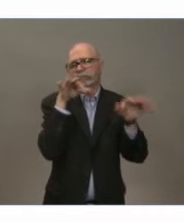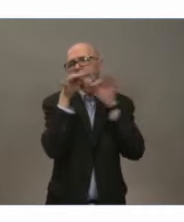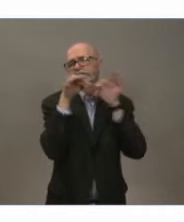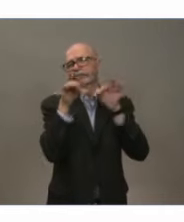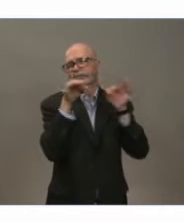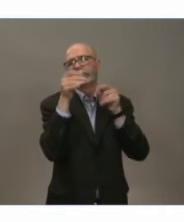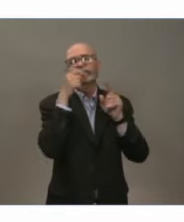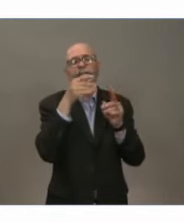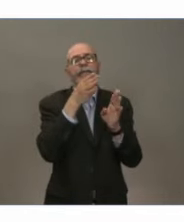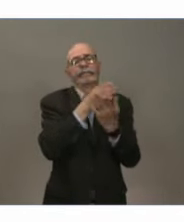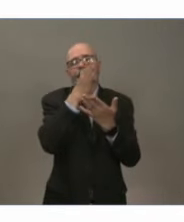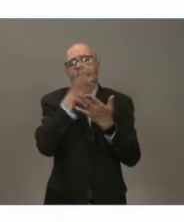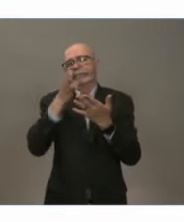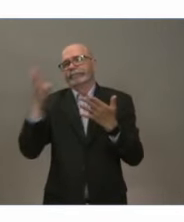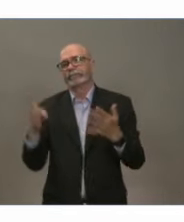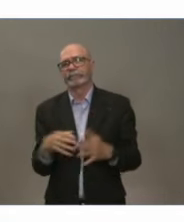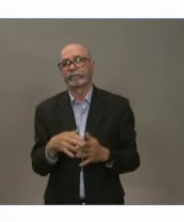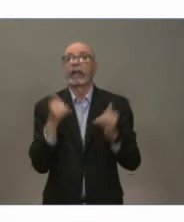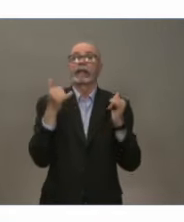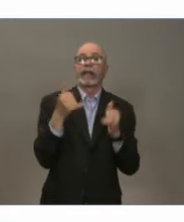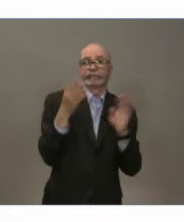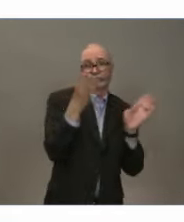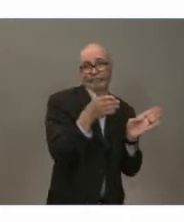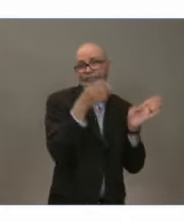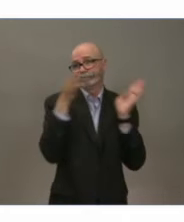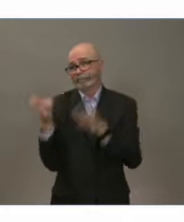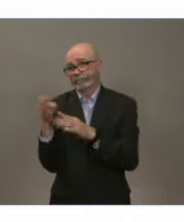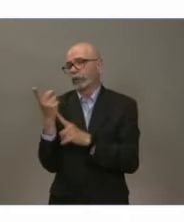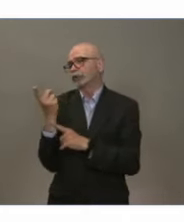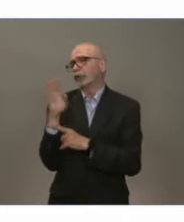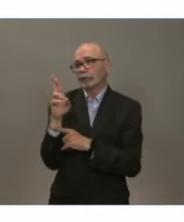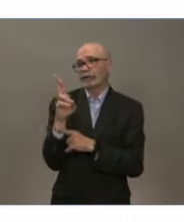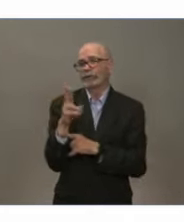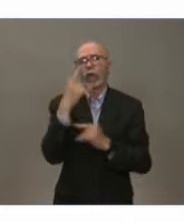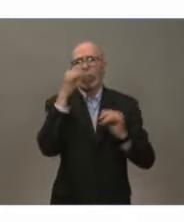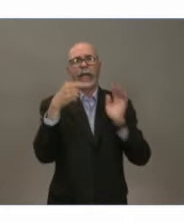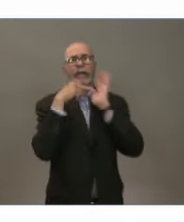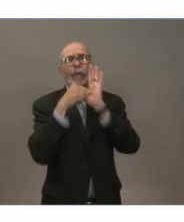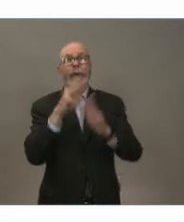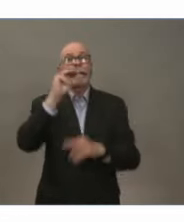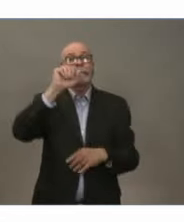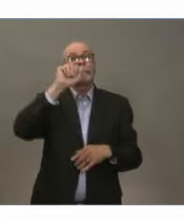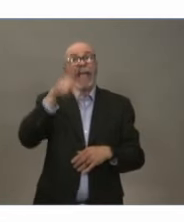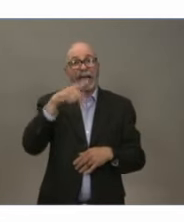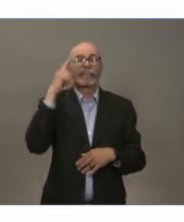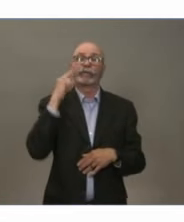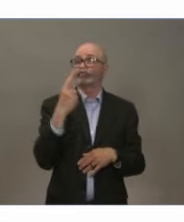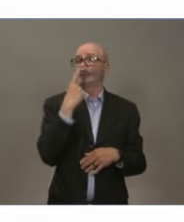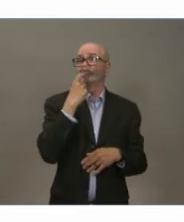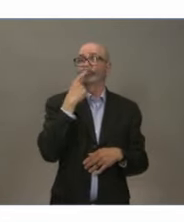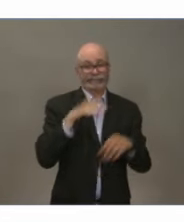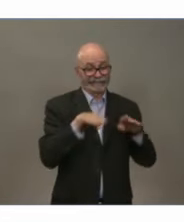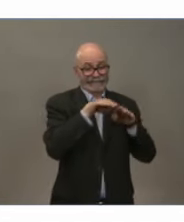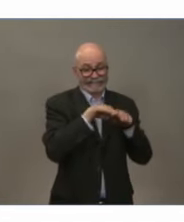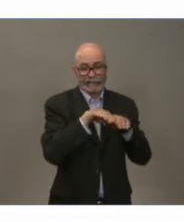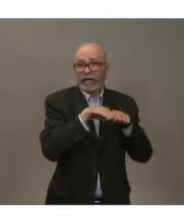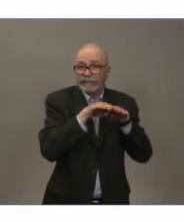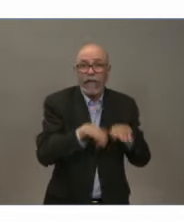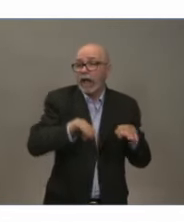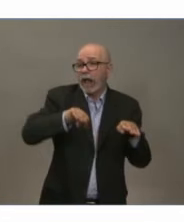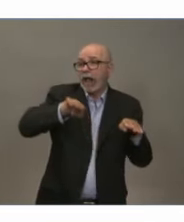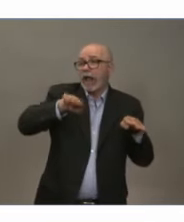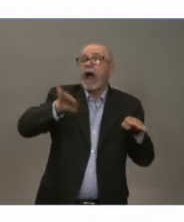start with looking at, that is the slide of what we call our epidemiology curve, epidemic curve. So